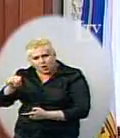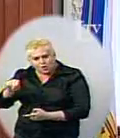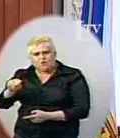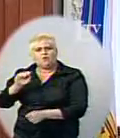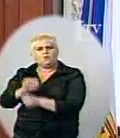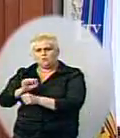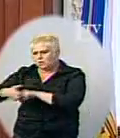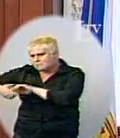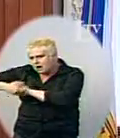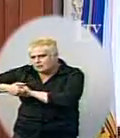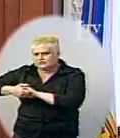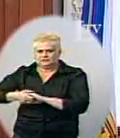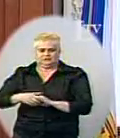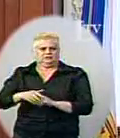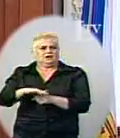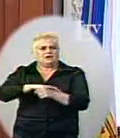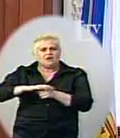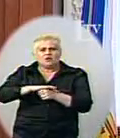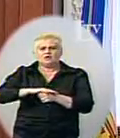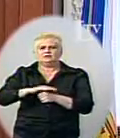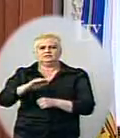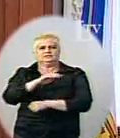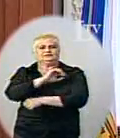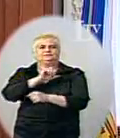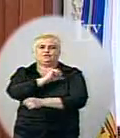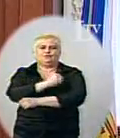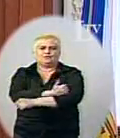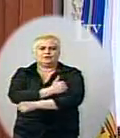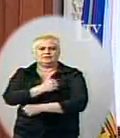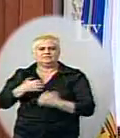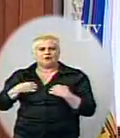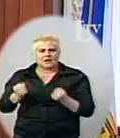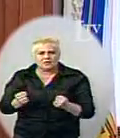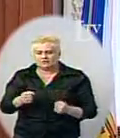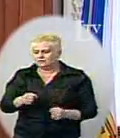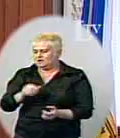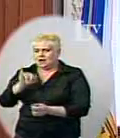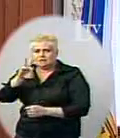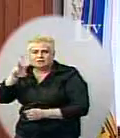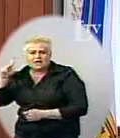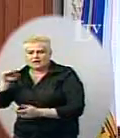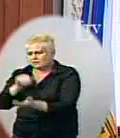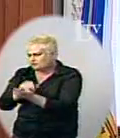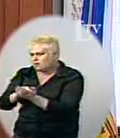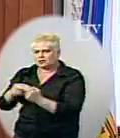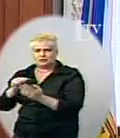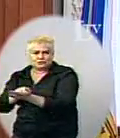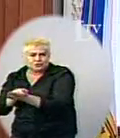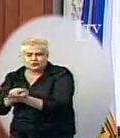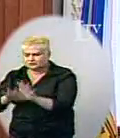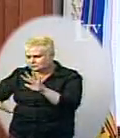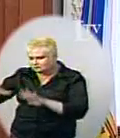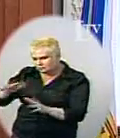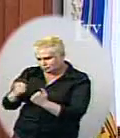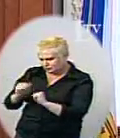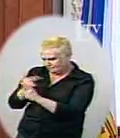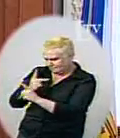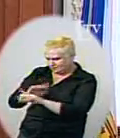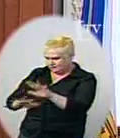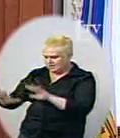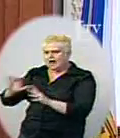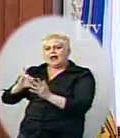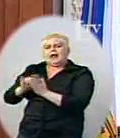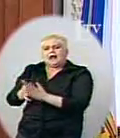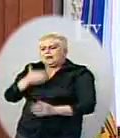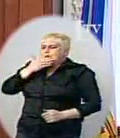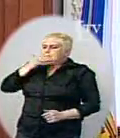authorities, the IWK, doctors, nurses, and other frontline providers to find better, more